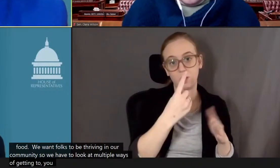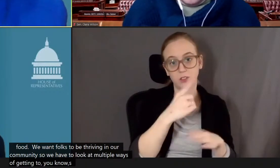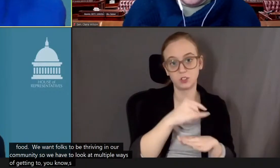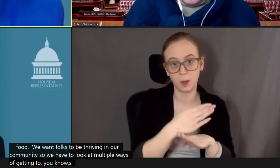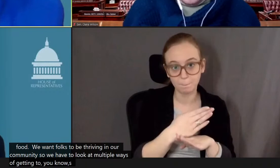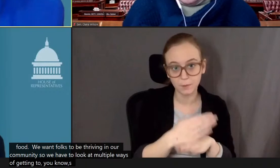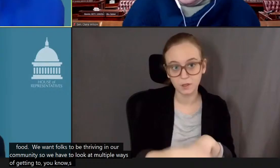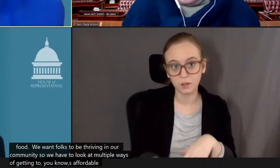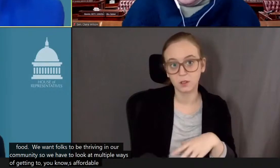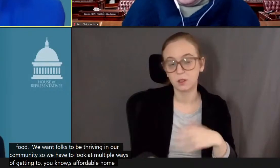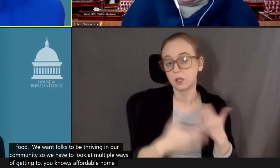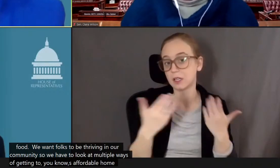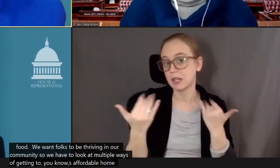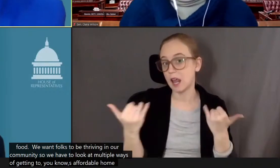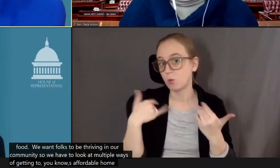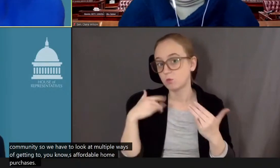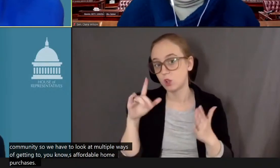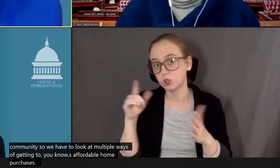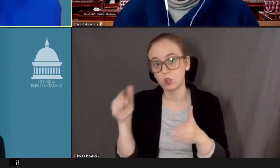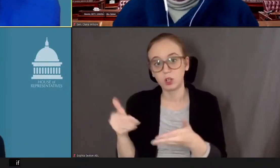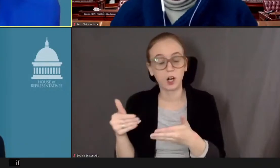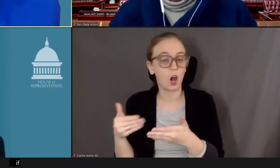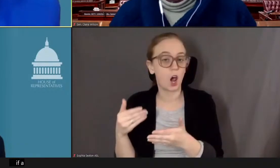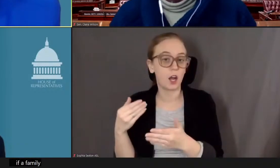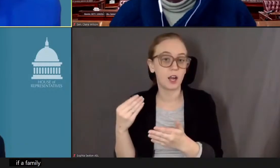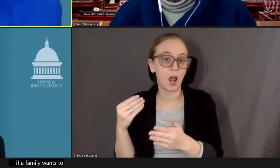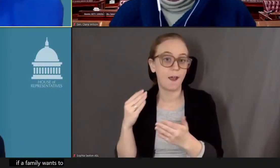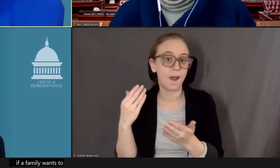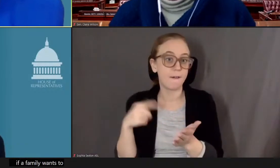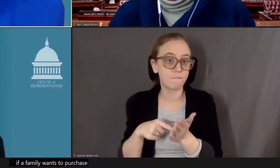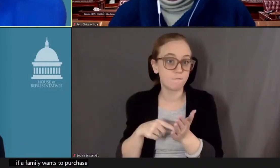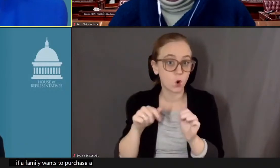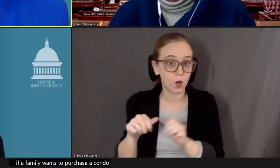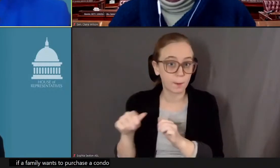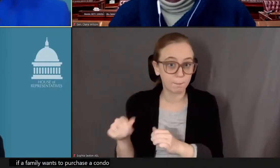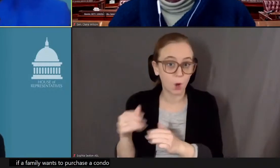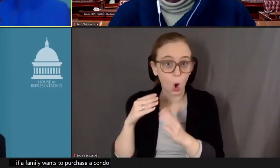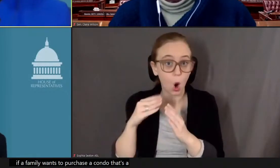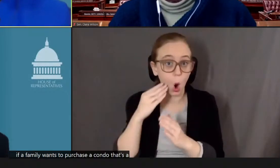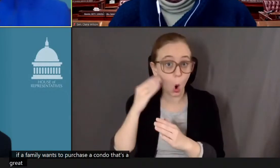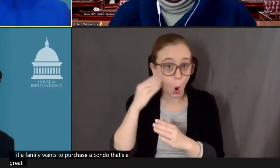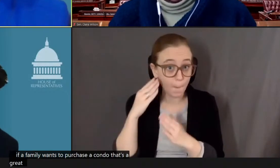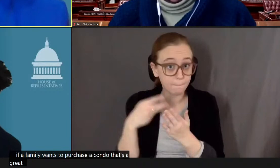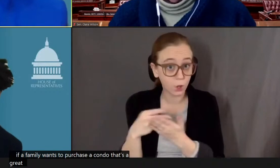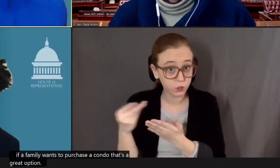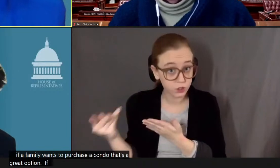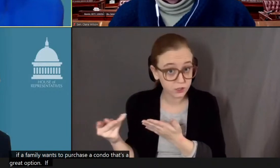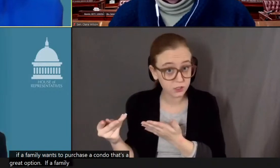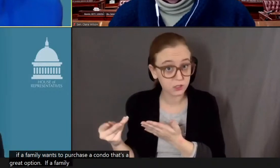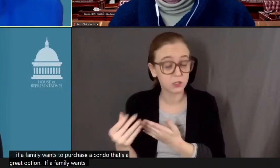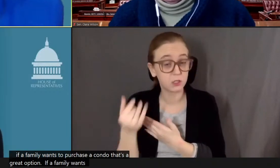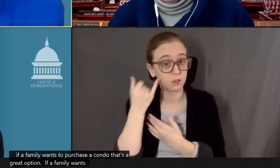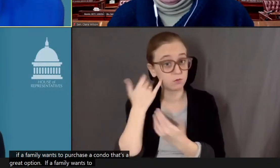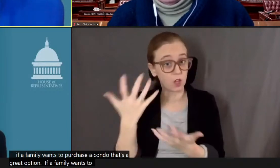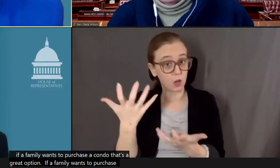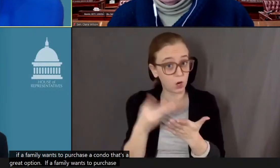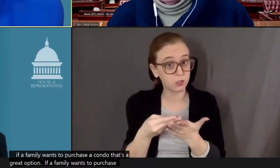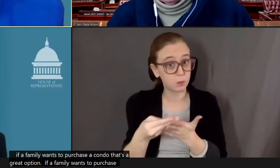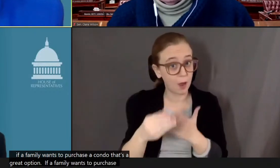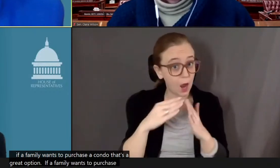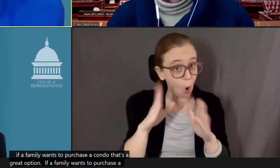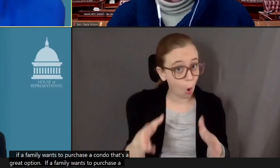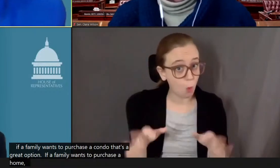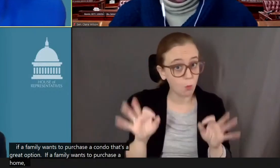home purchases. So if a family wants to purchase a condo, that's a great option. If a family wants to purchase a home, one